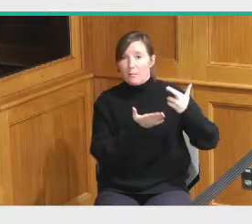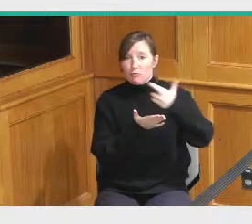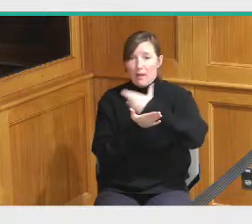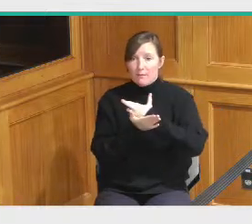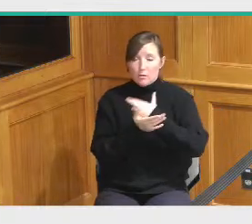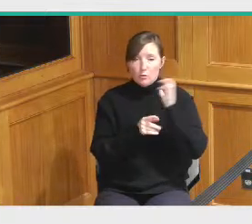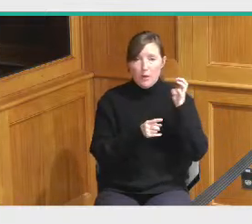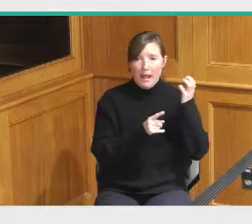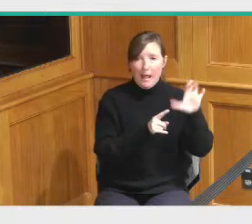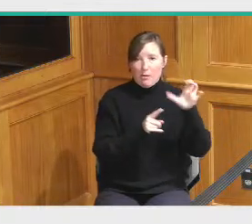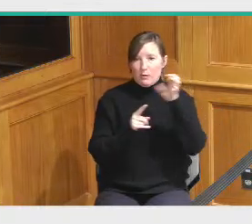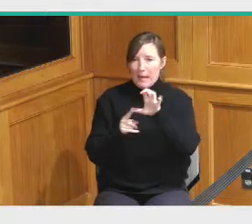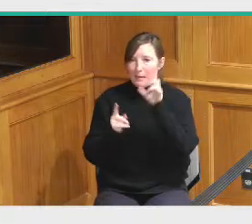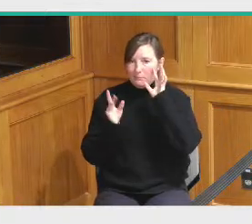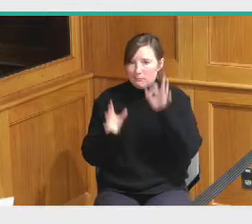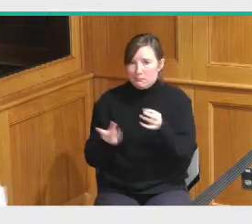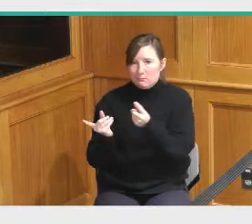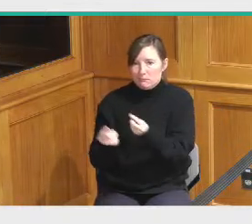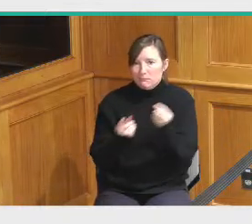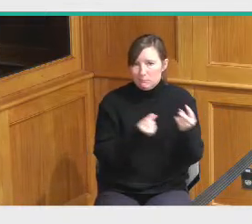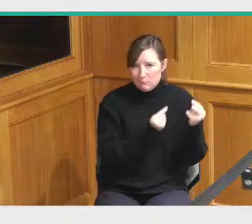components. The county's